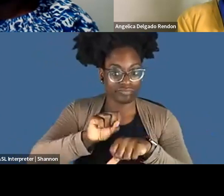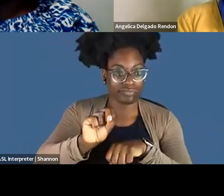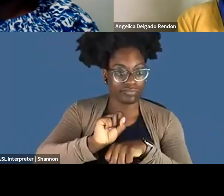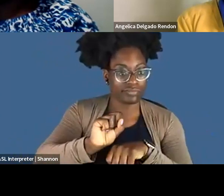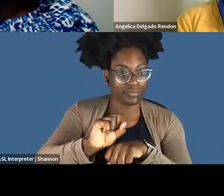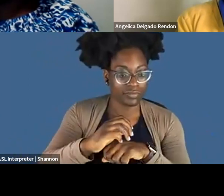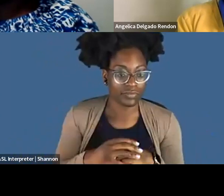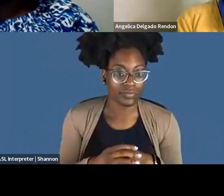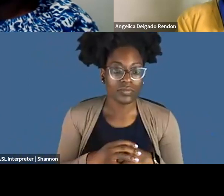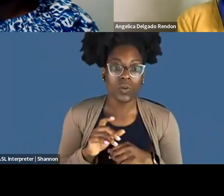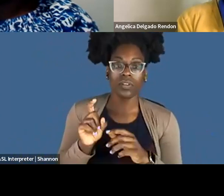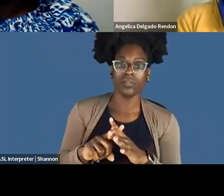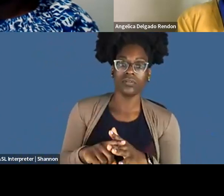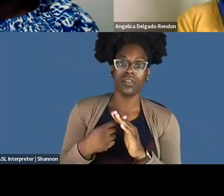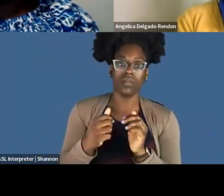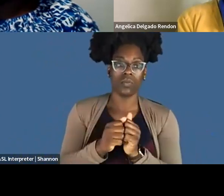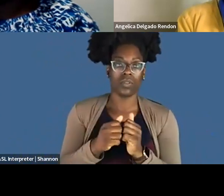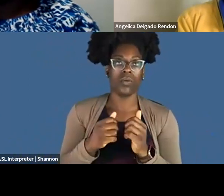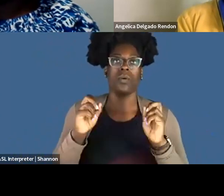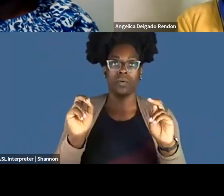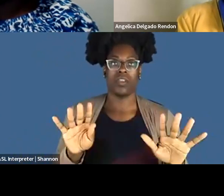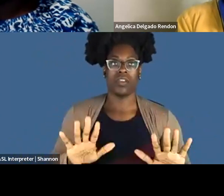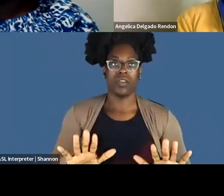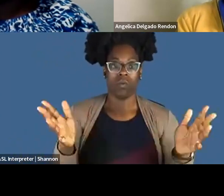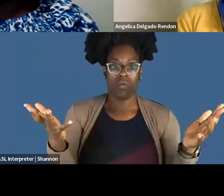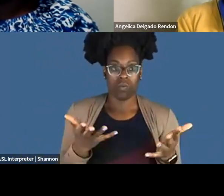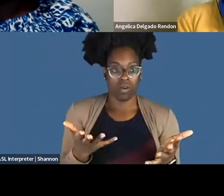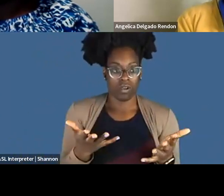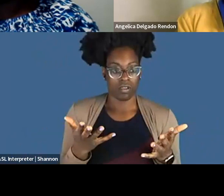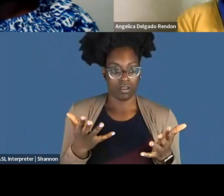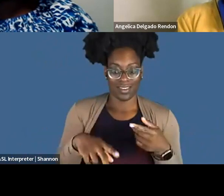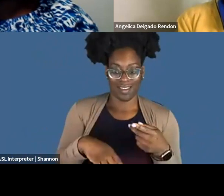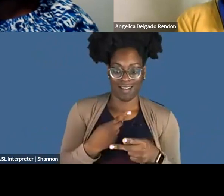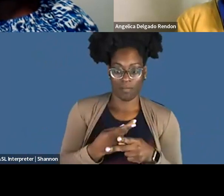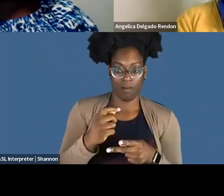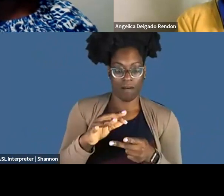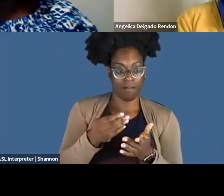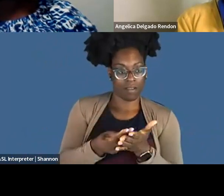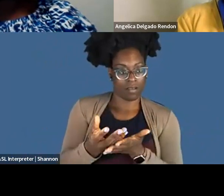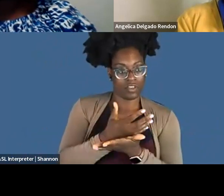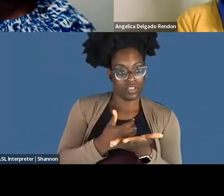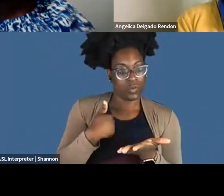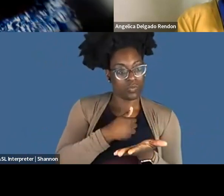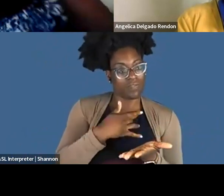starting with what is respectable compensation for community partners, what